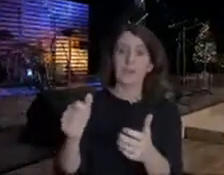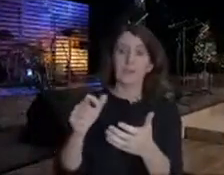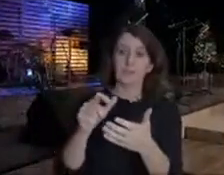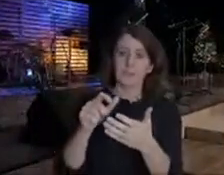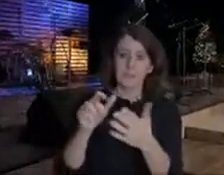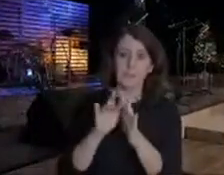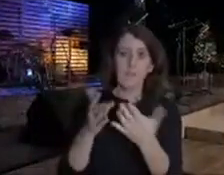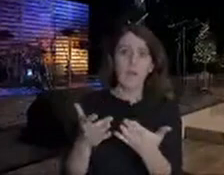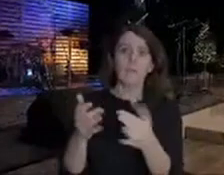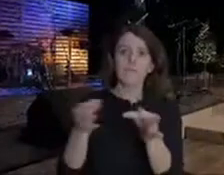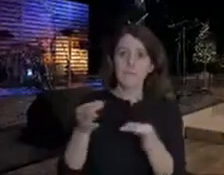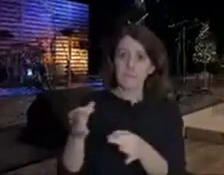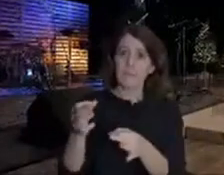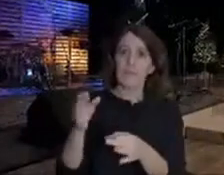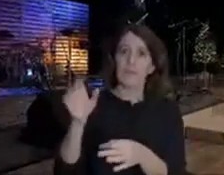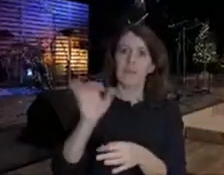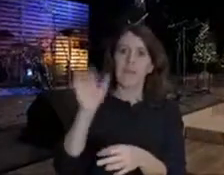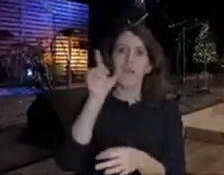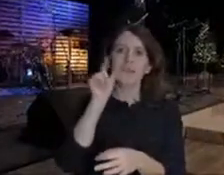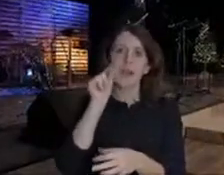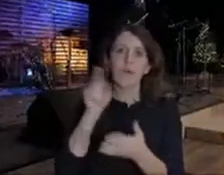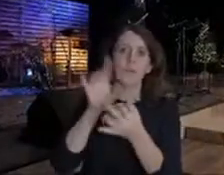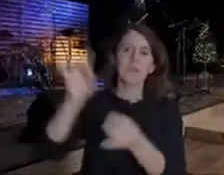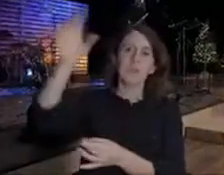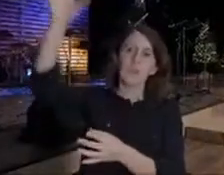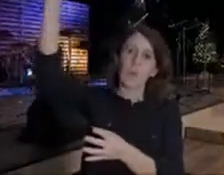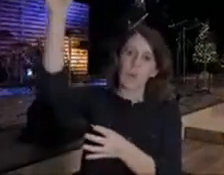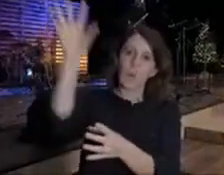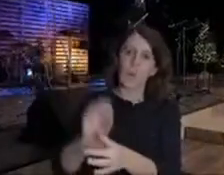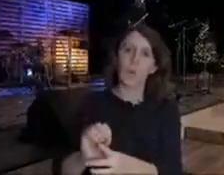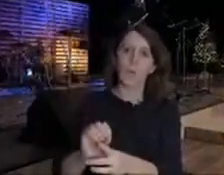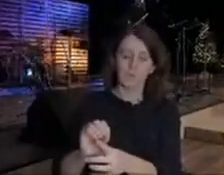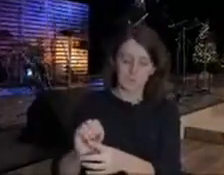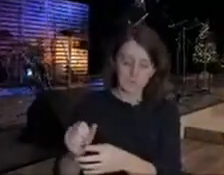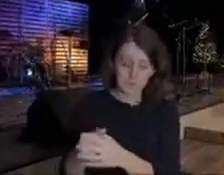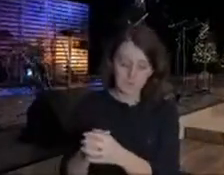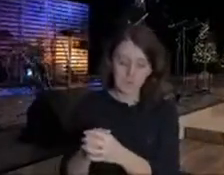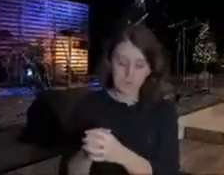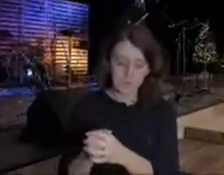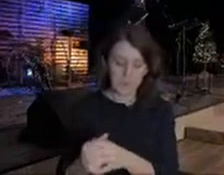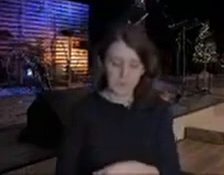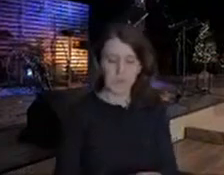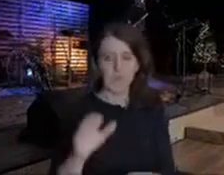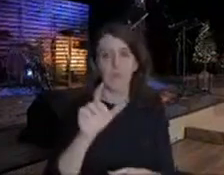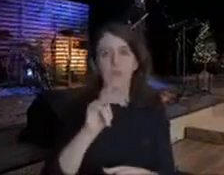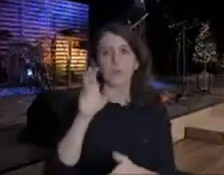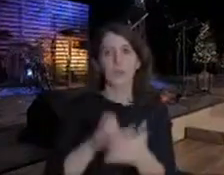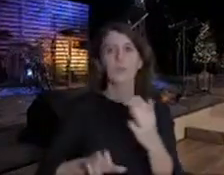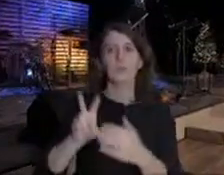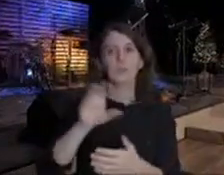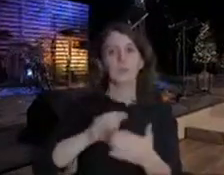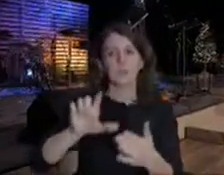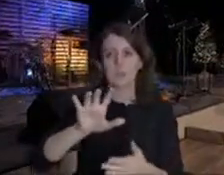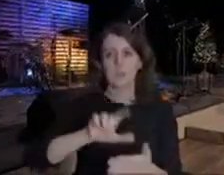the Spirit descended on him like a dove. Right, those other characteristics that Isaiah described were there as well. You just look at Luke 2:52,